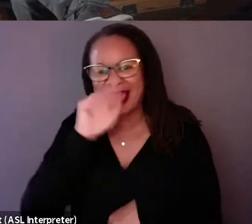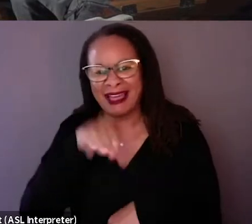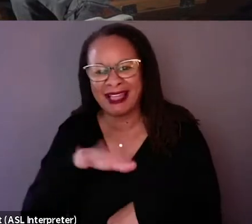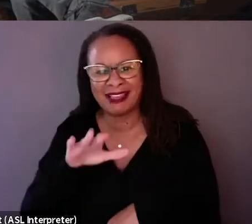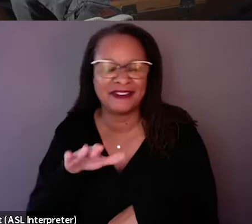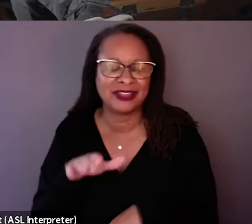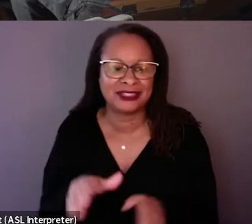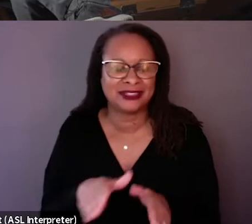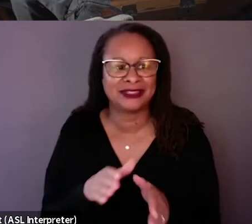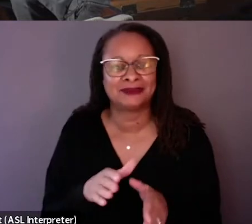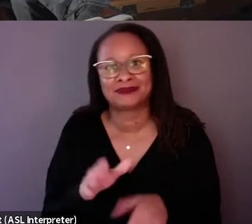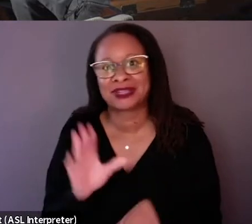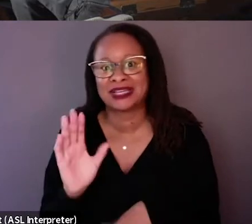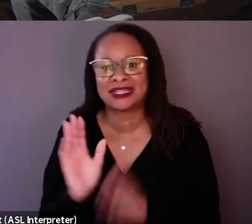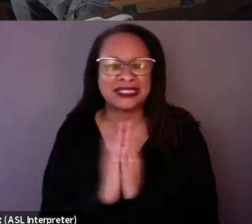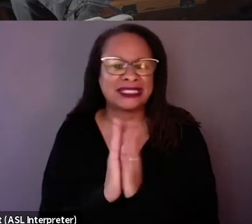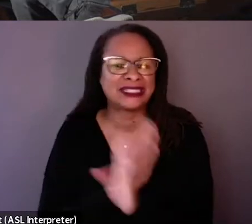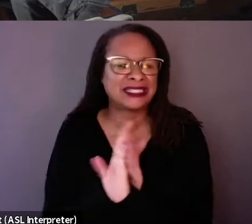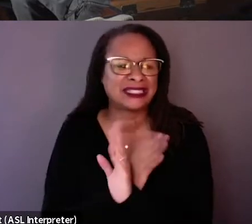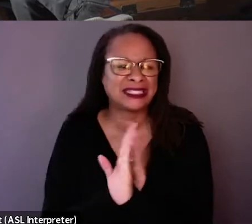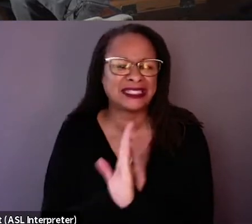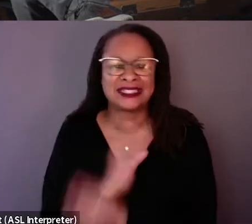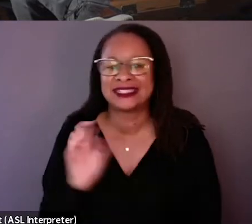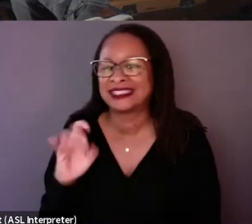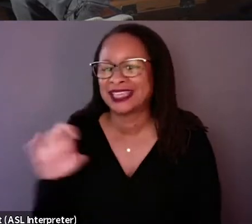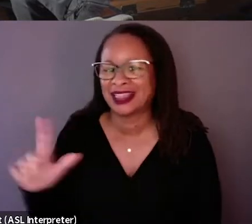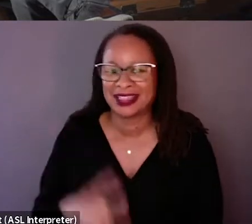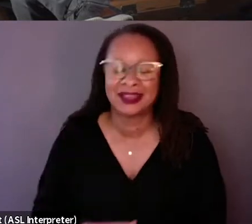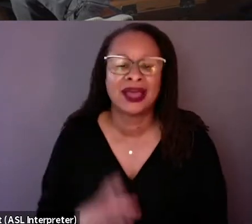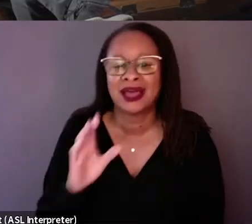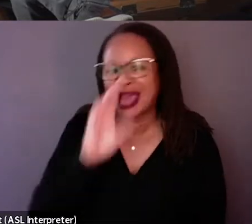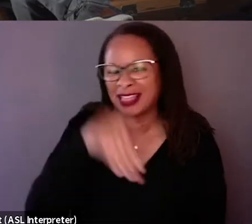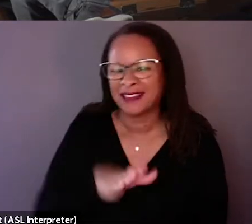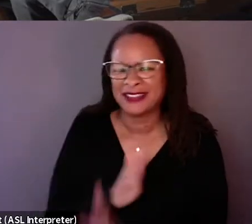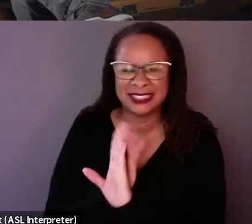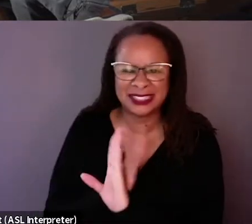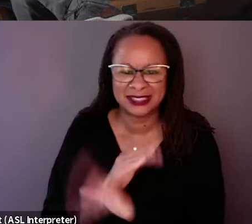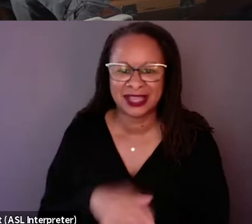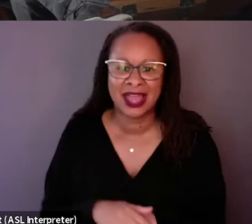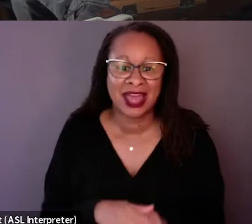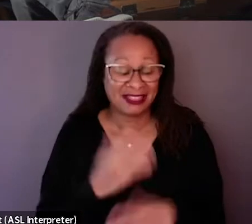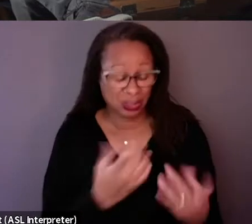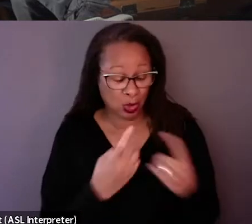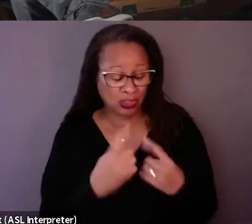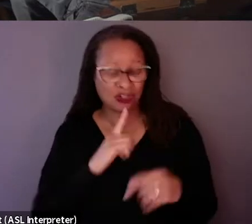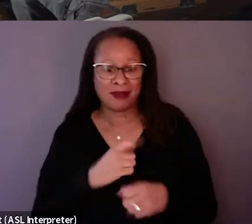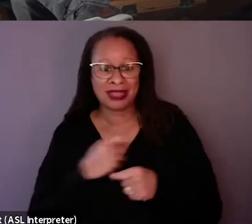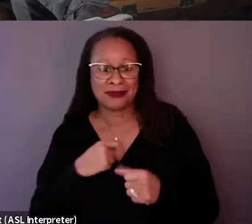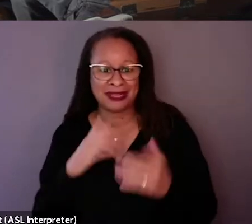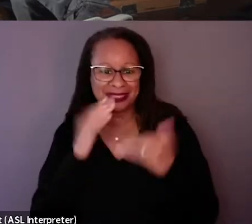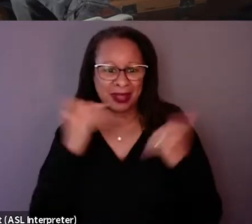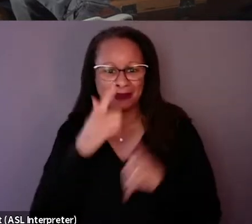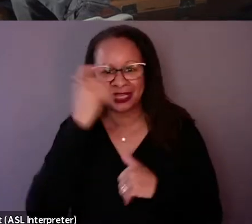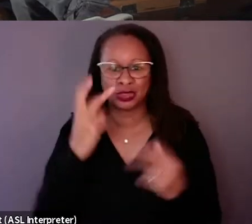You're asking such great questions. These are really making me smile, because I feel like you're seeing into like so many of the things that